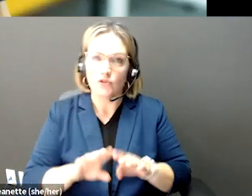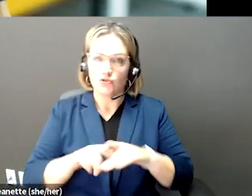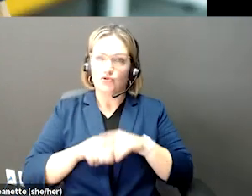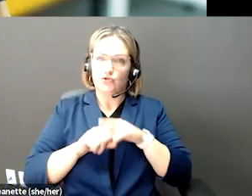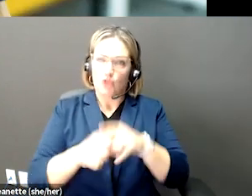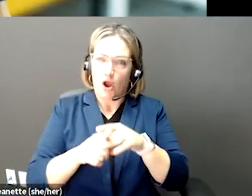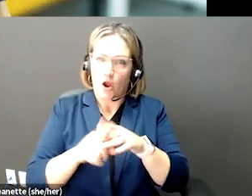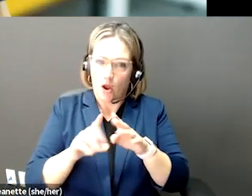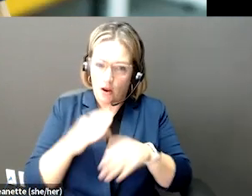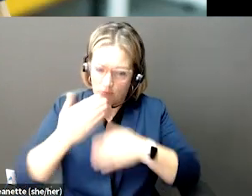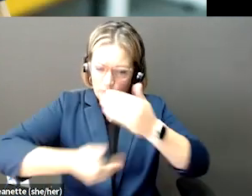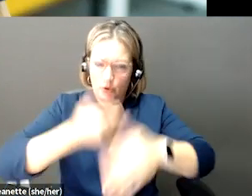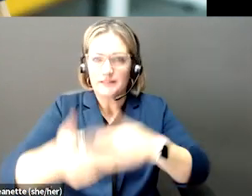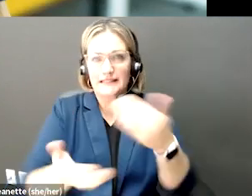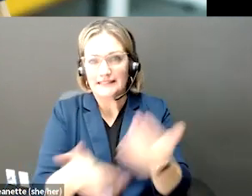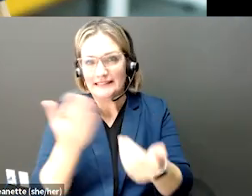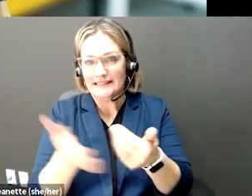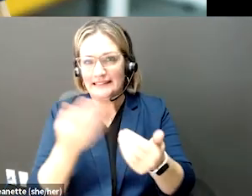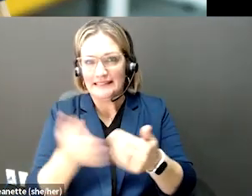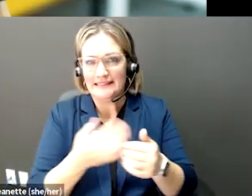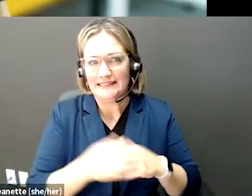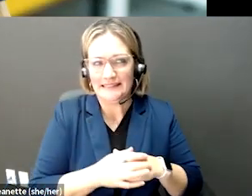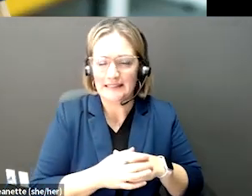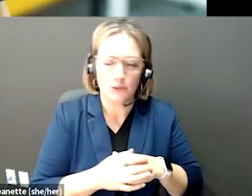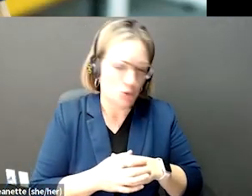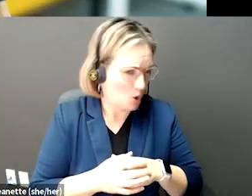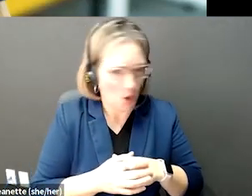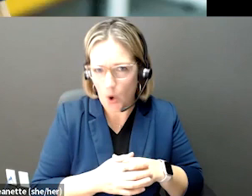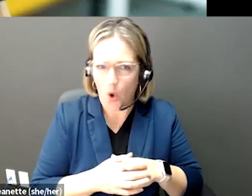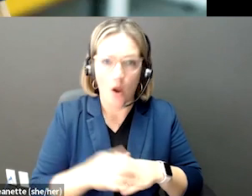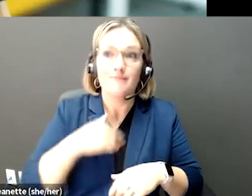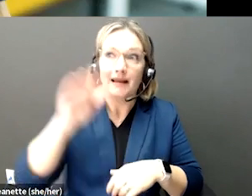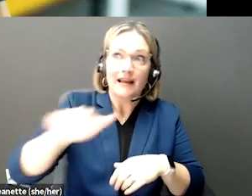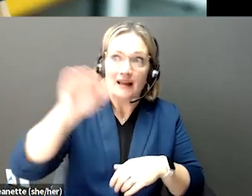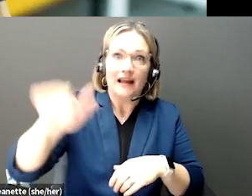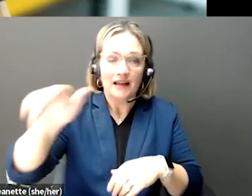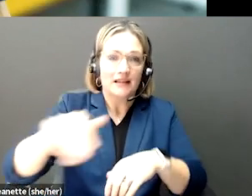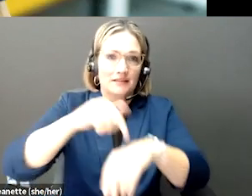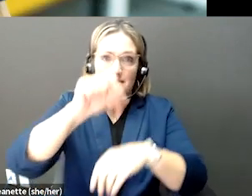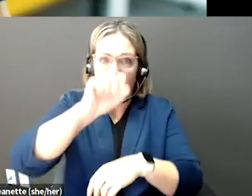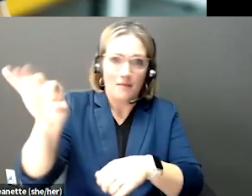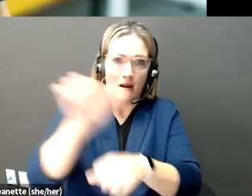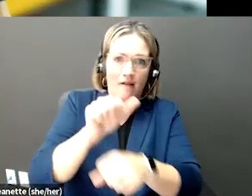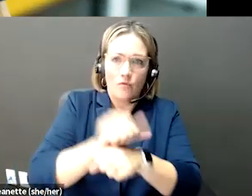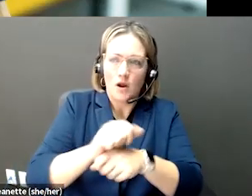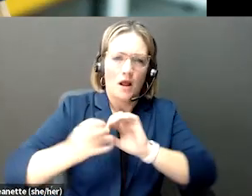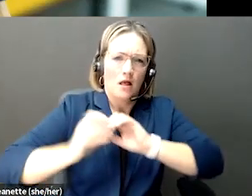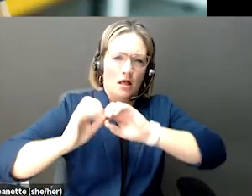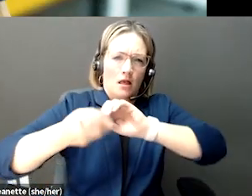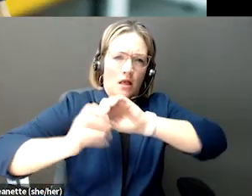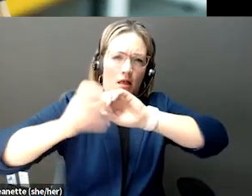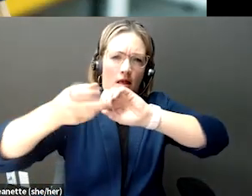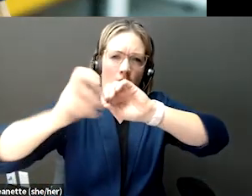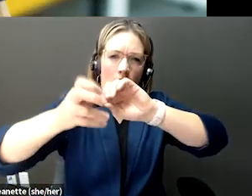trying to get time off work. Now, all I have to do is tell them that I need to be off on certain dates.